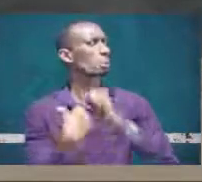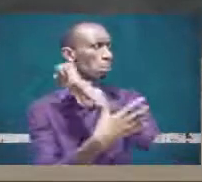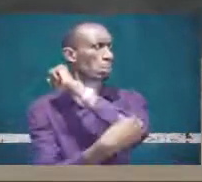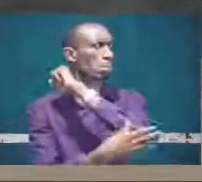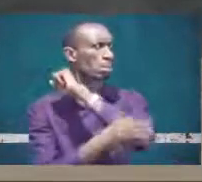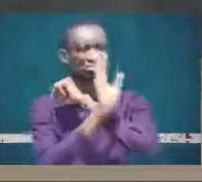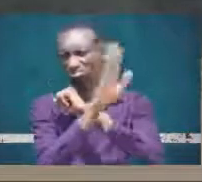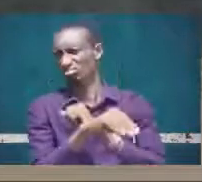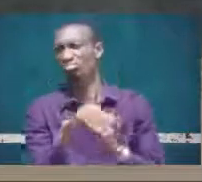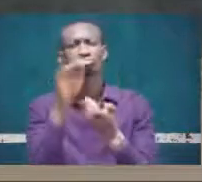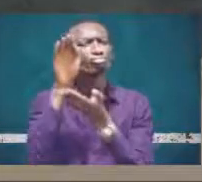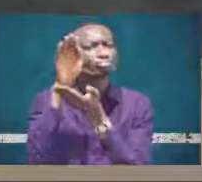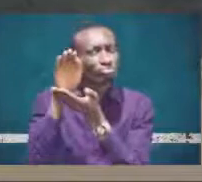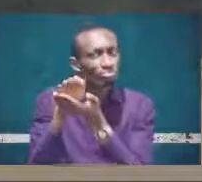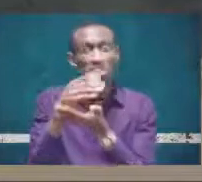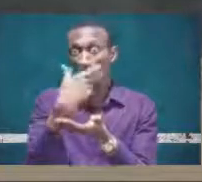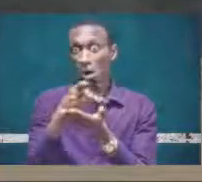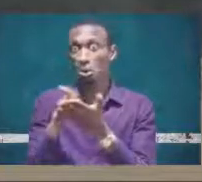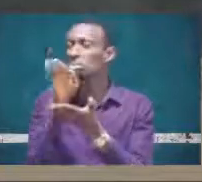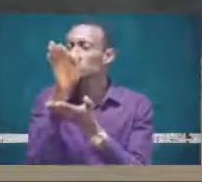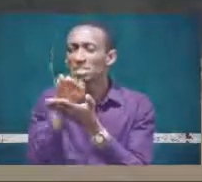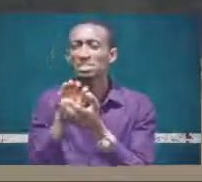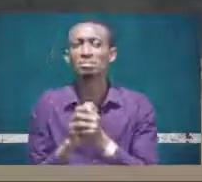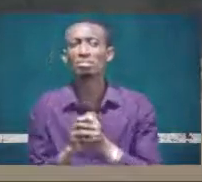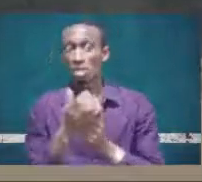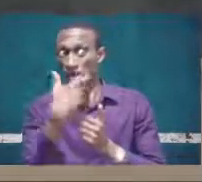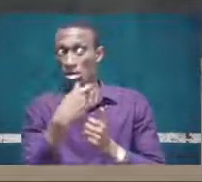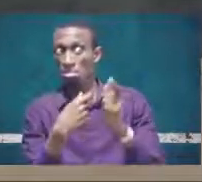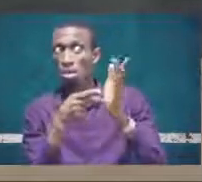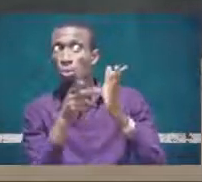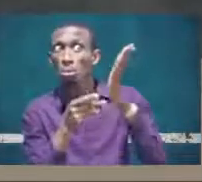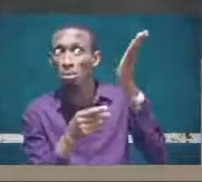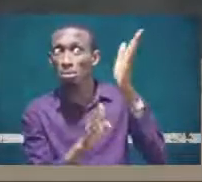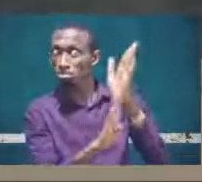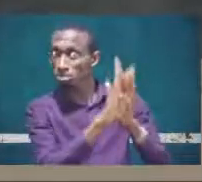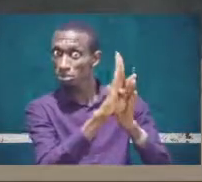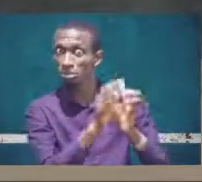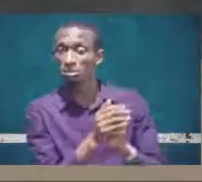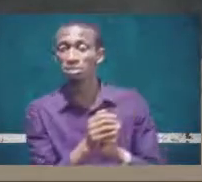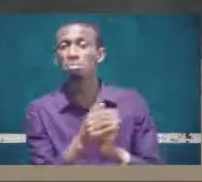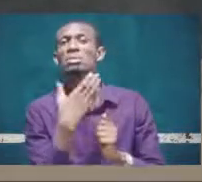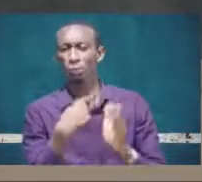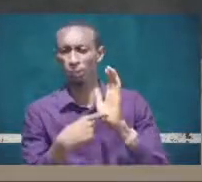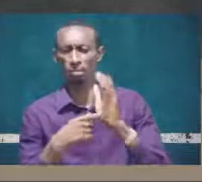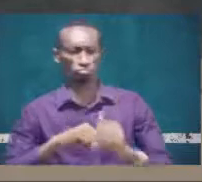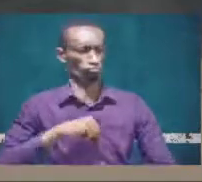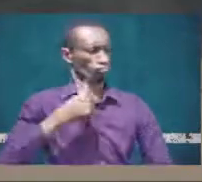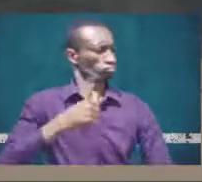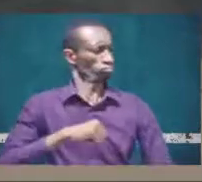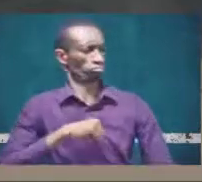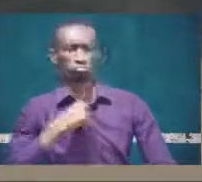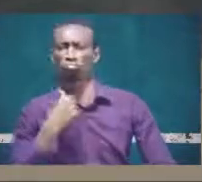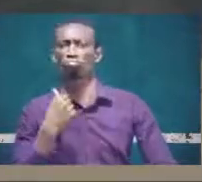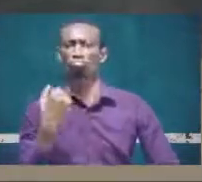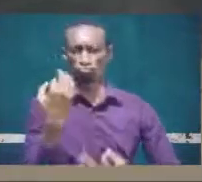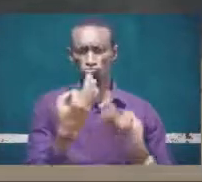reduces. So people who consume such goods to emphasize their economic status or because of